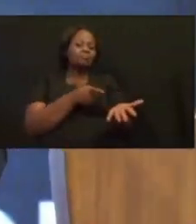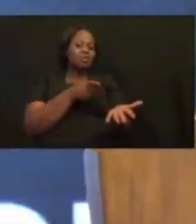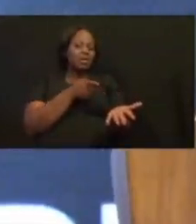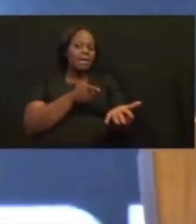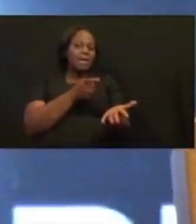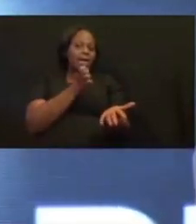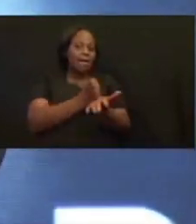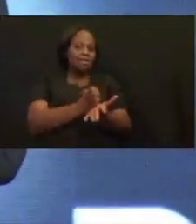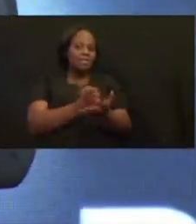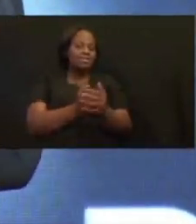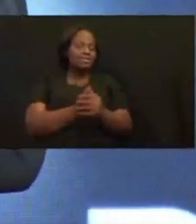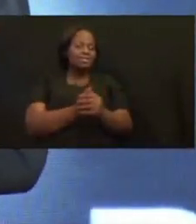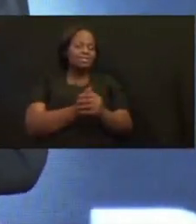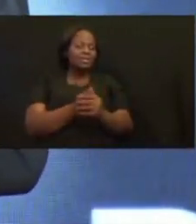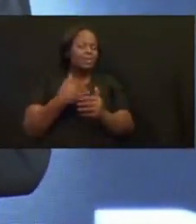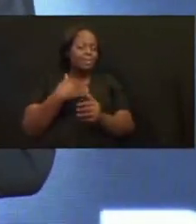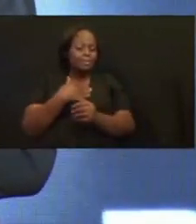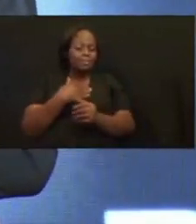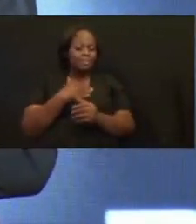Please listen carefully.